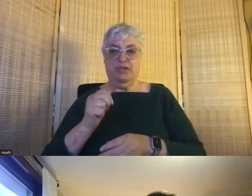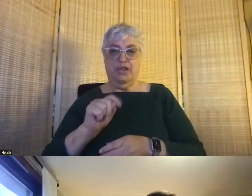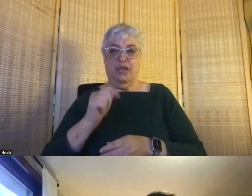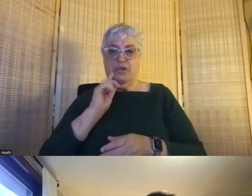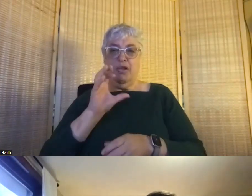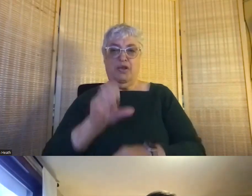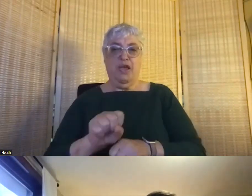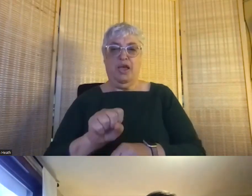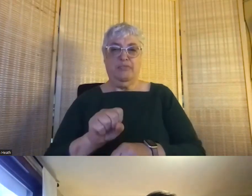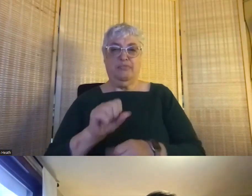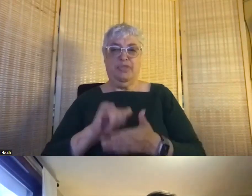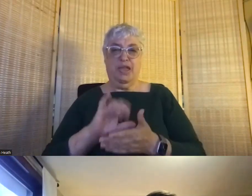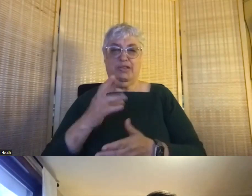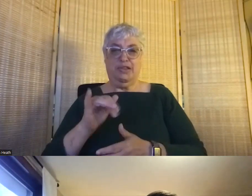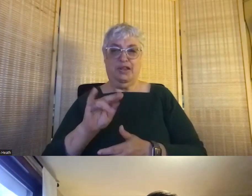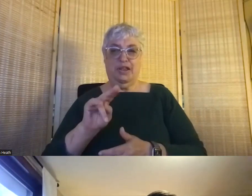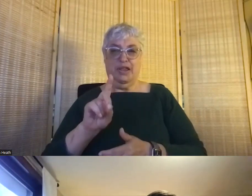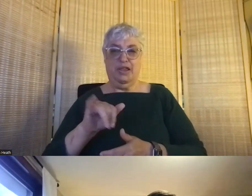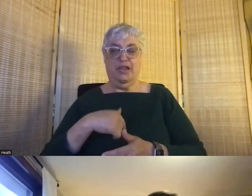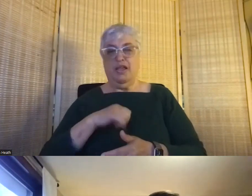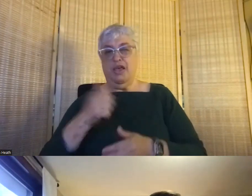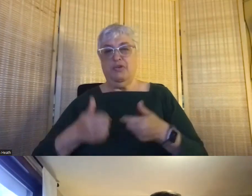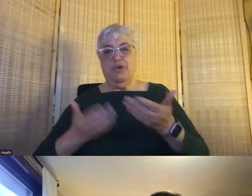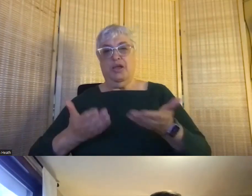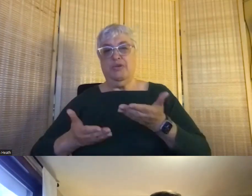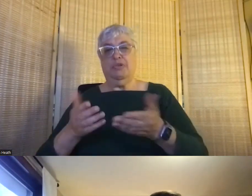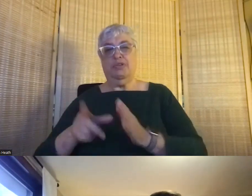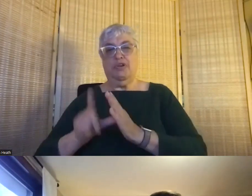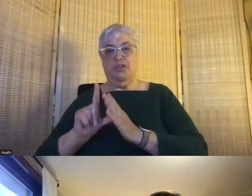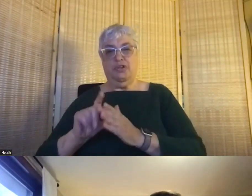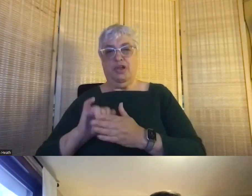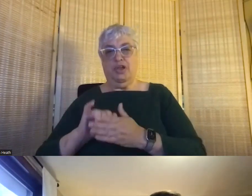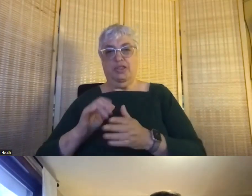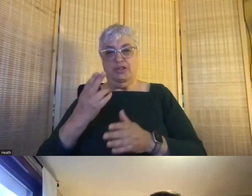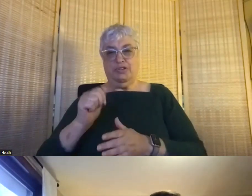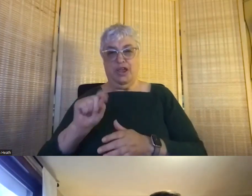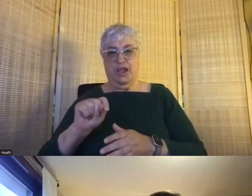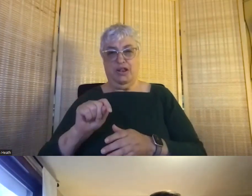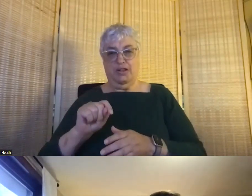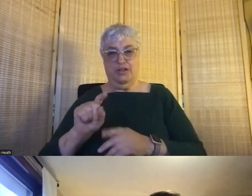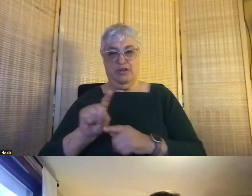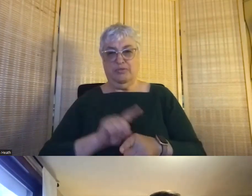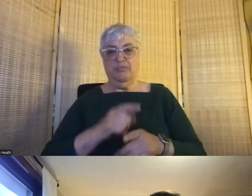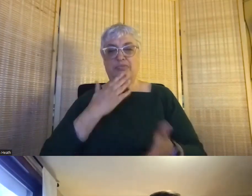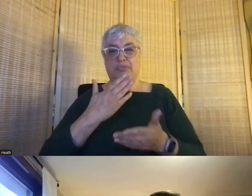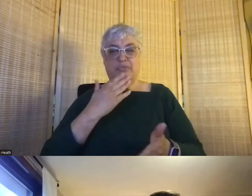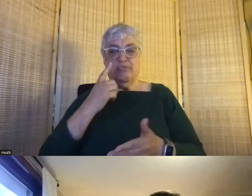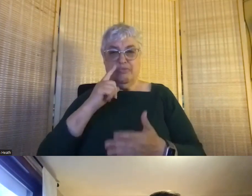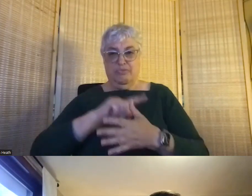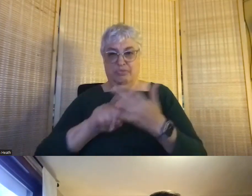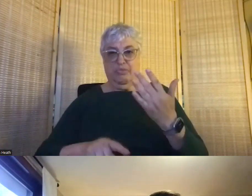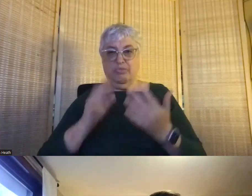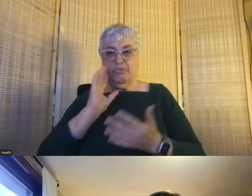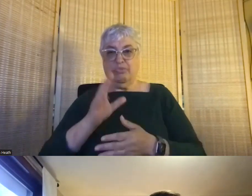to grab that. Cindy saw a couple other recommendations earlier in the chat as well. So thank you for those, and we